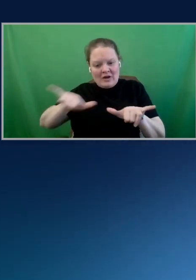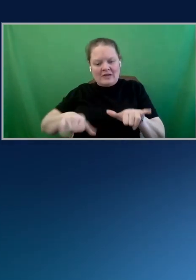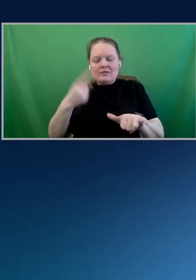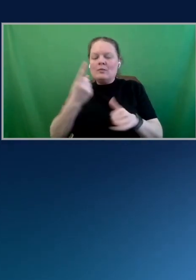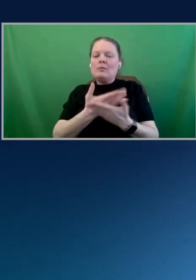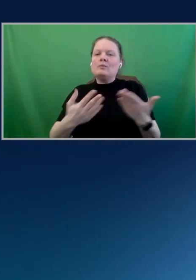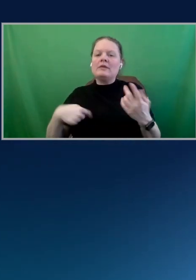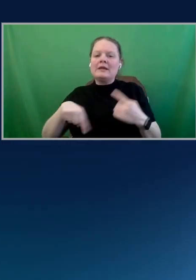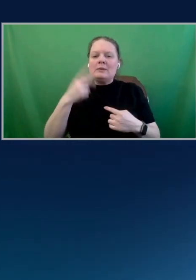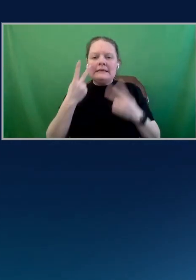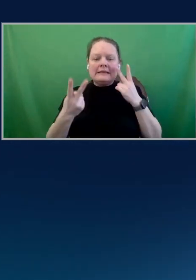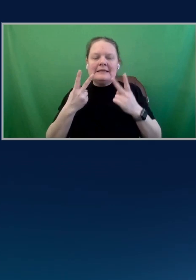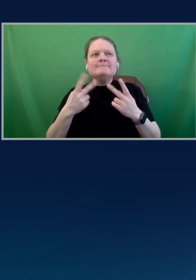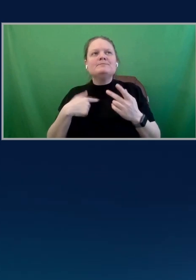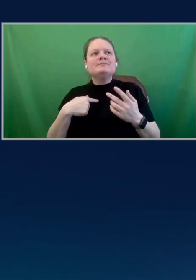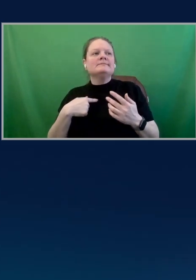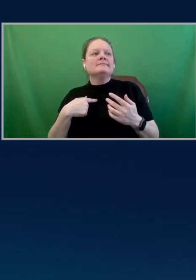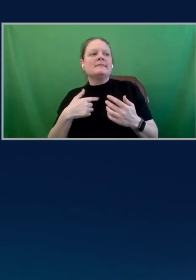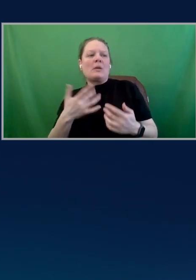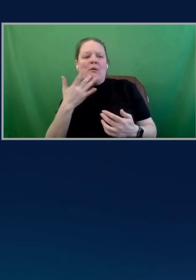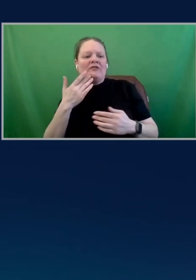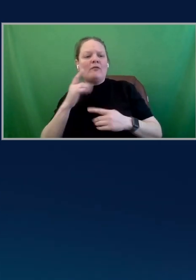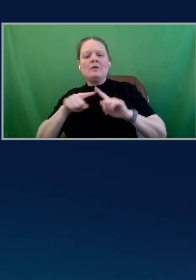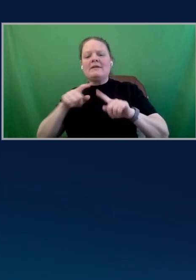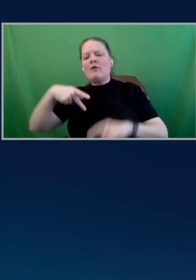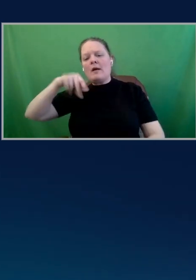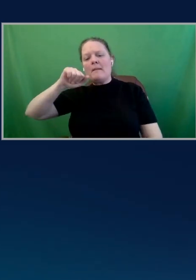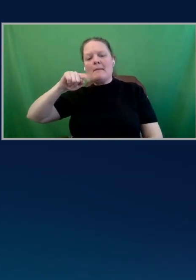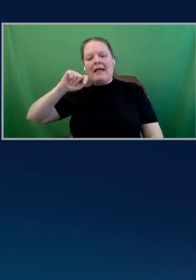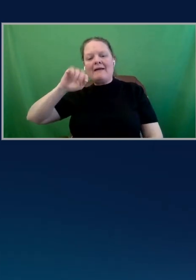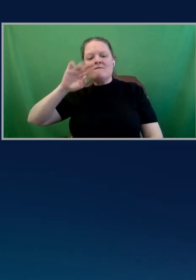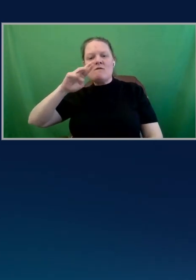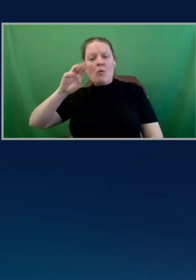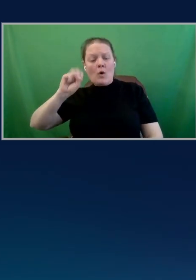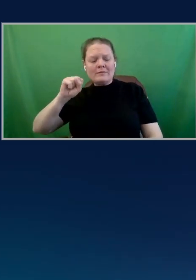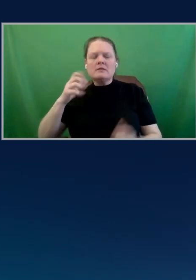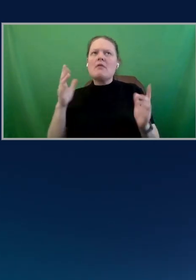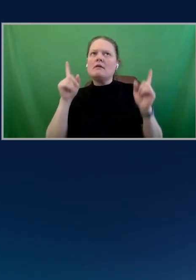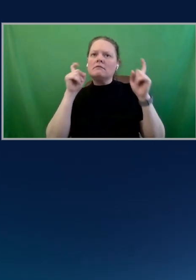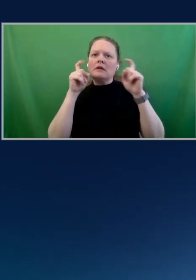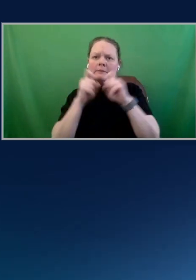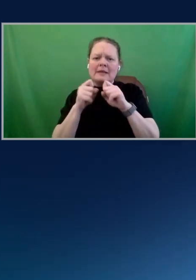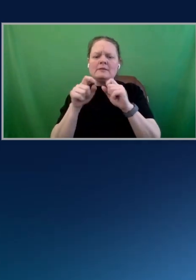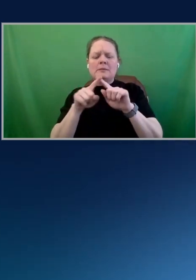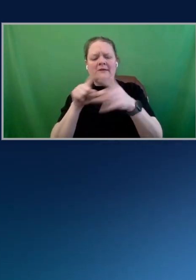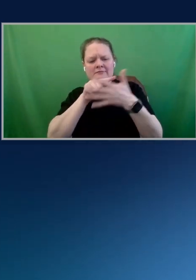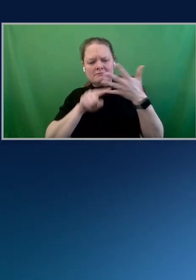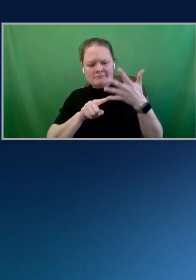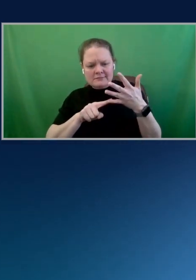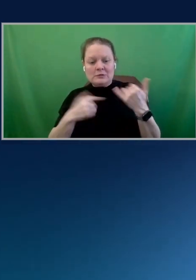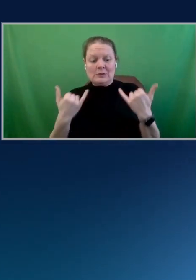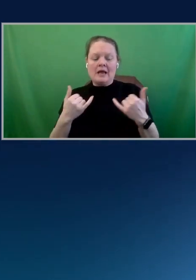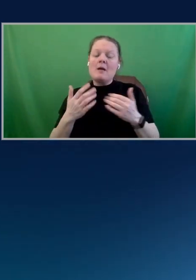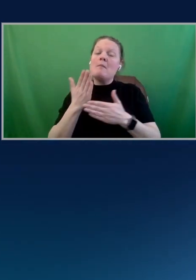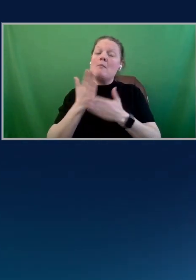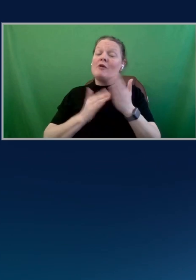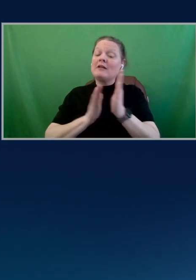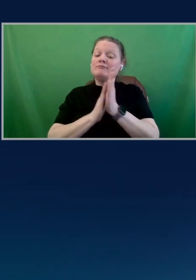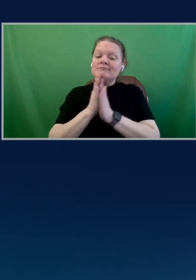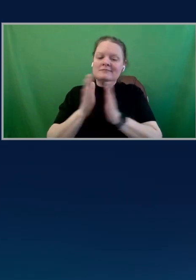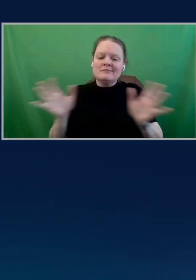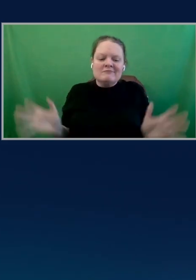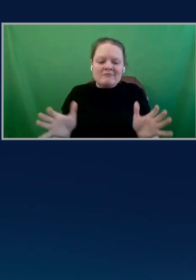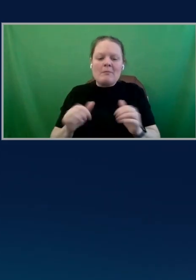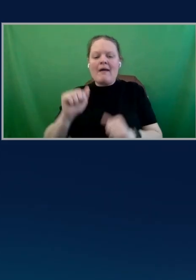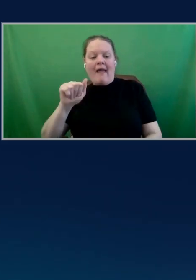kind of a desire for platforms. There's a lot of complexity in the landscape right now, and part of it is driven by AI complexity. We're also just